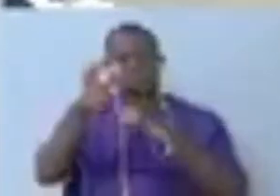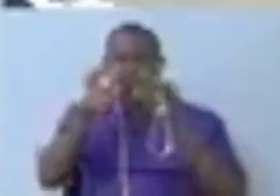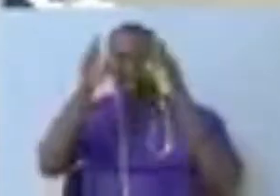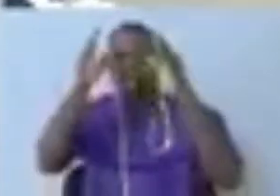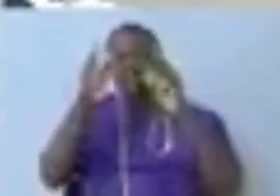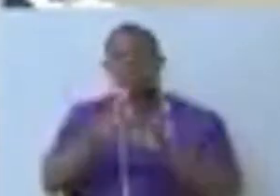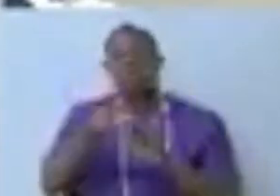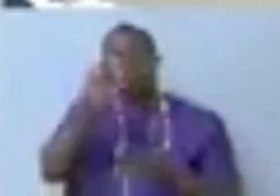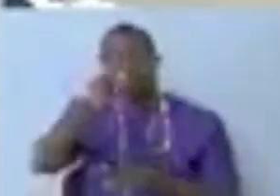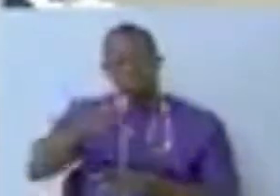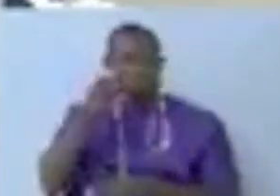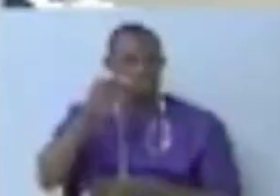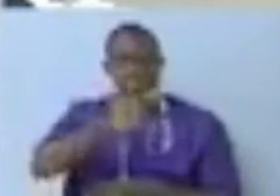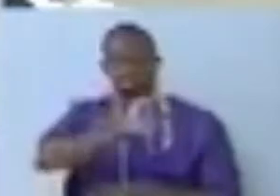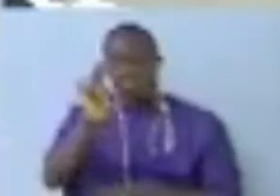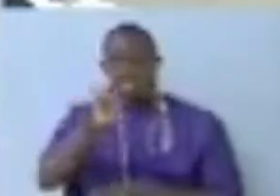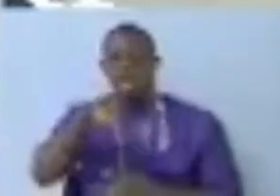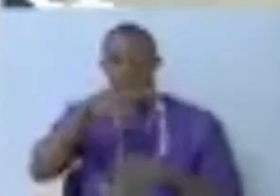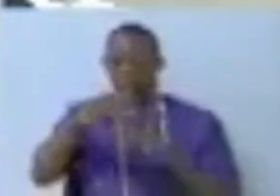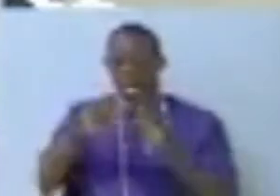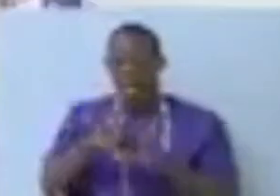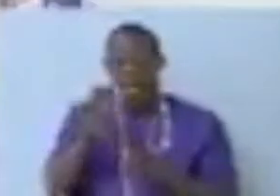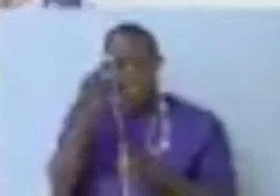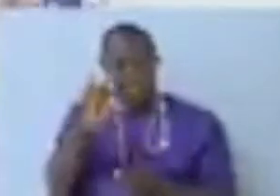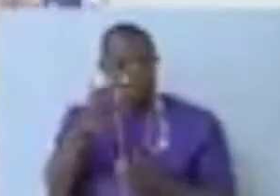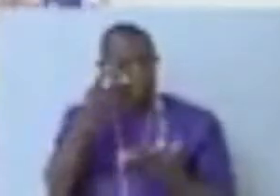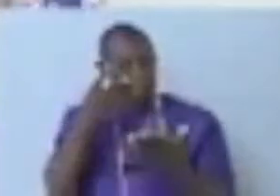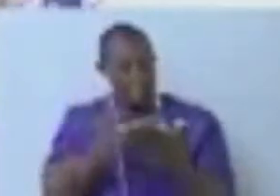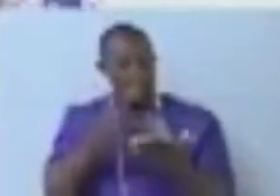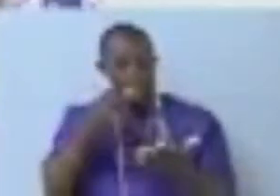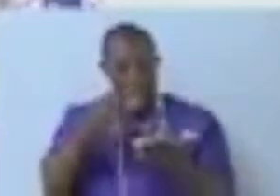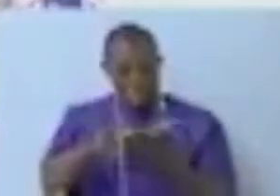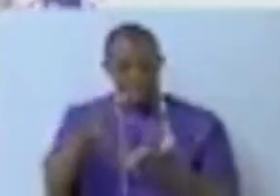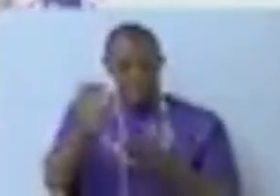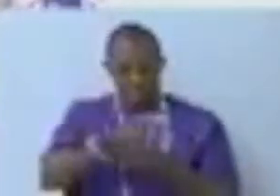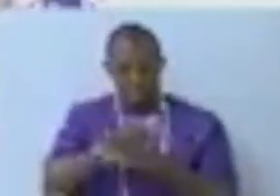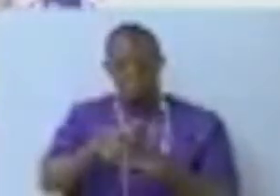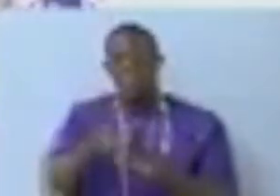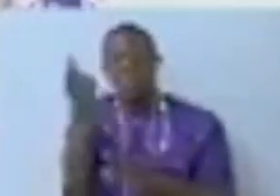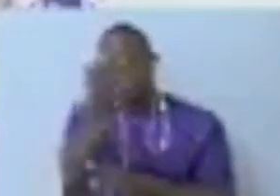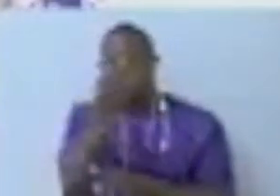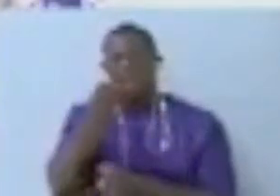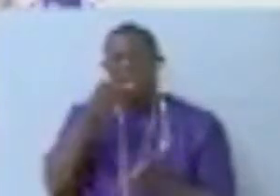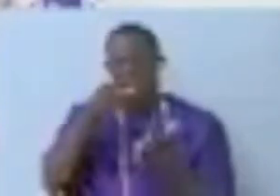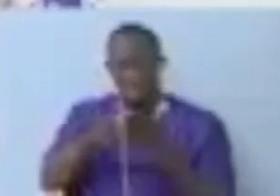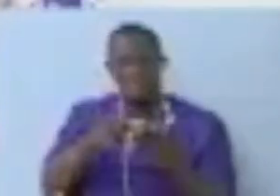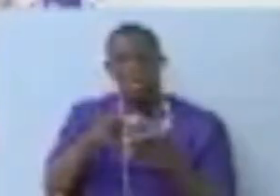But if I did see this letter, only letter I saw was the one that was written to me regarding